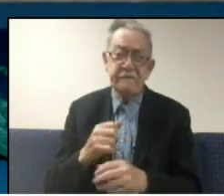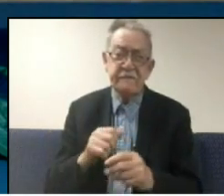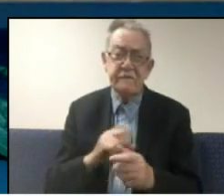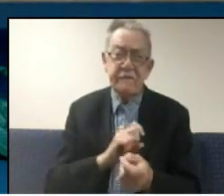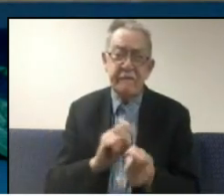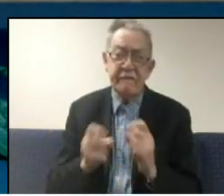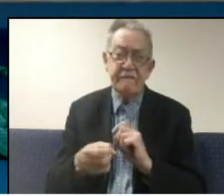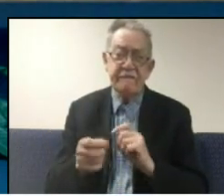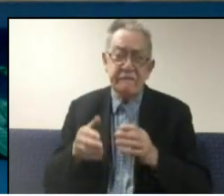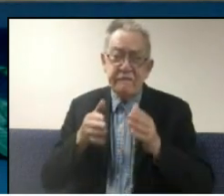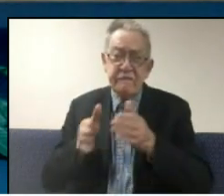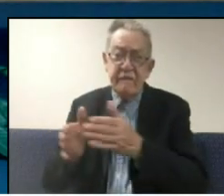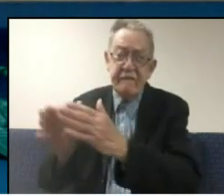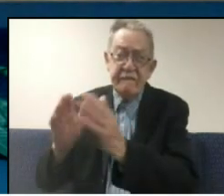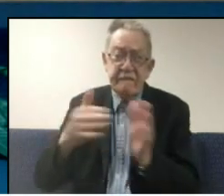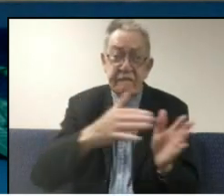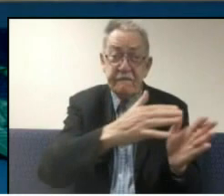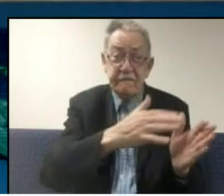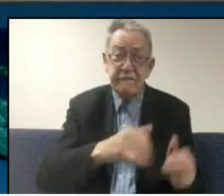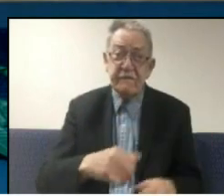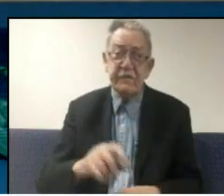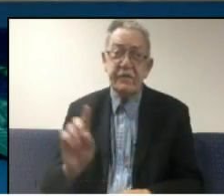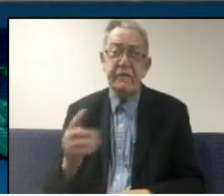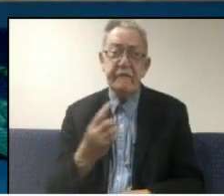But go alone with Him.